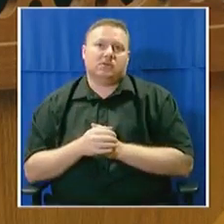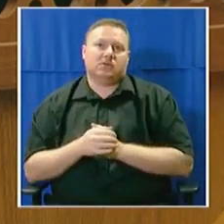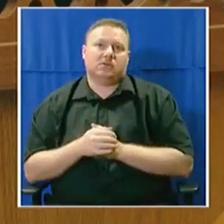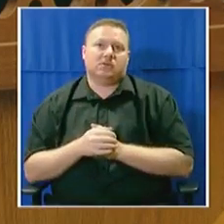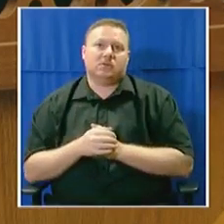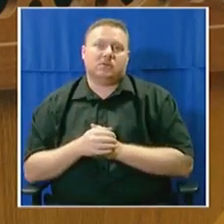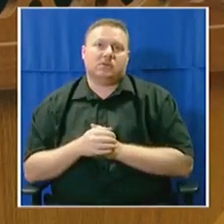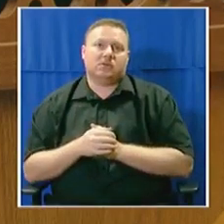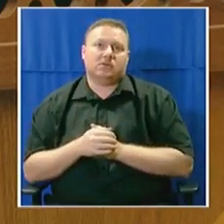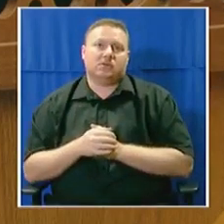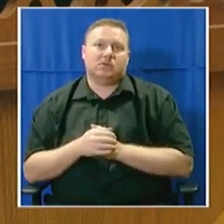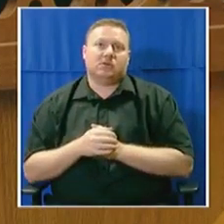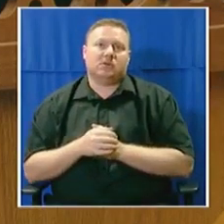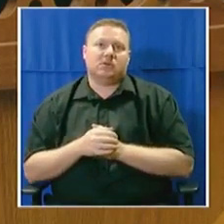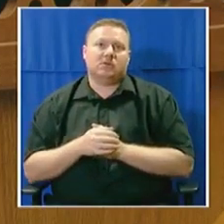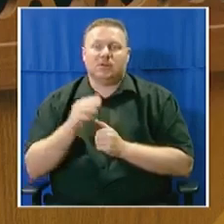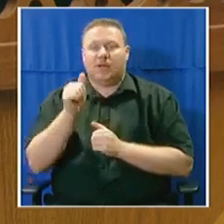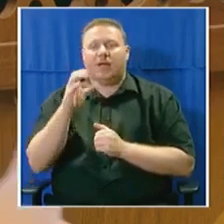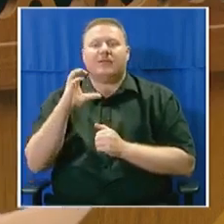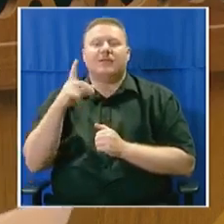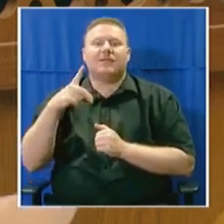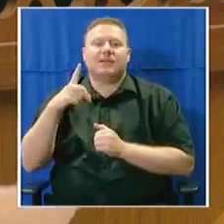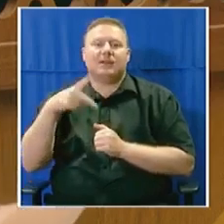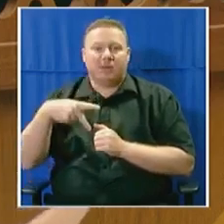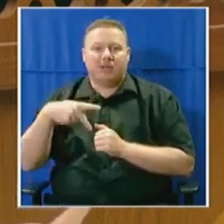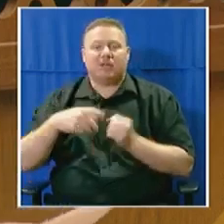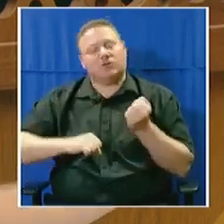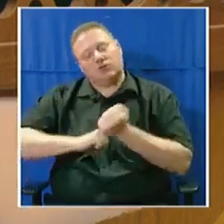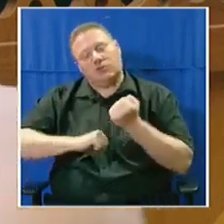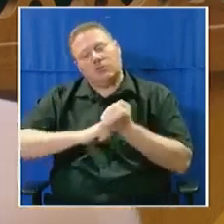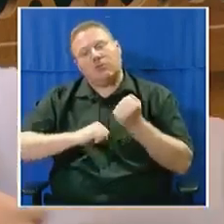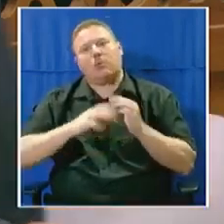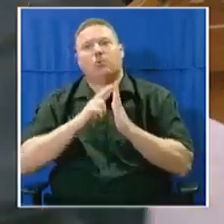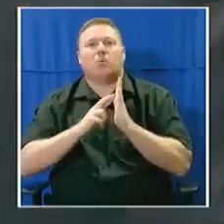and the Judiciary. The ACDP will support this report. I thank you. Thank you.